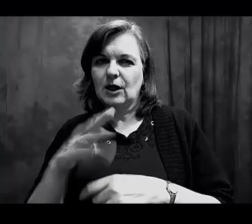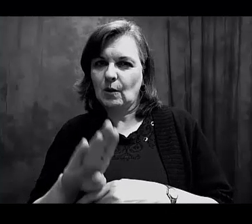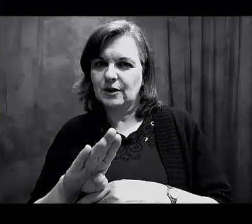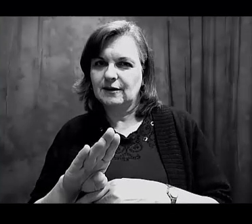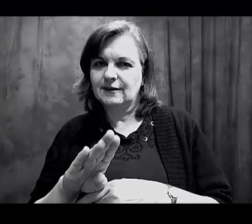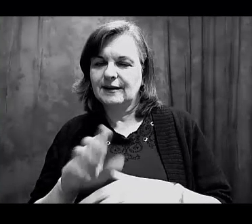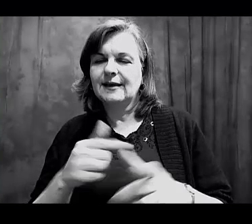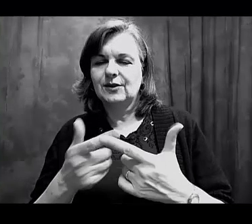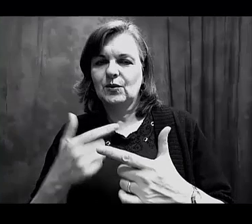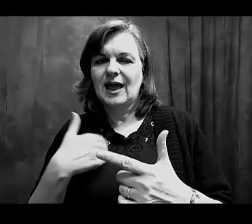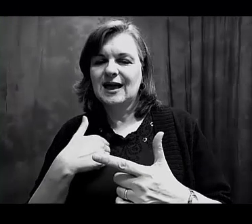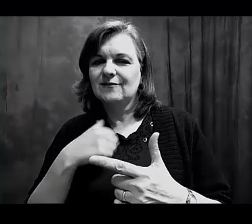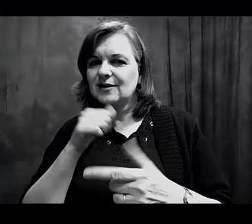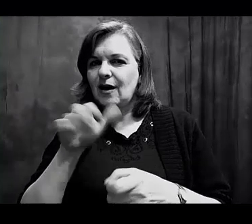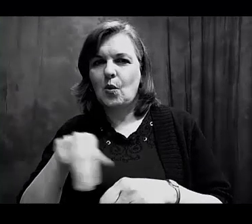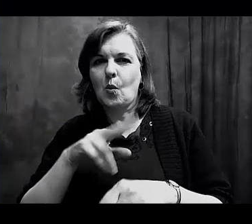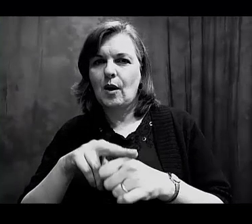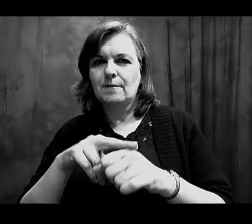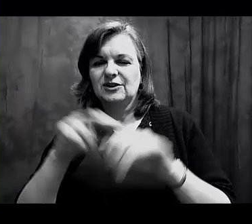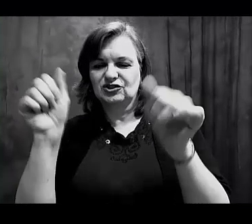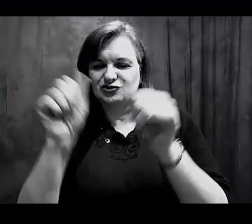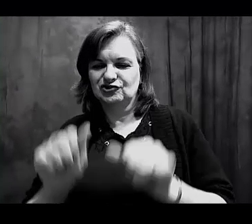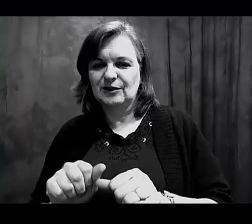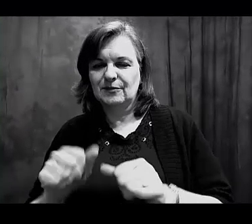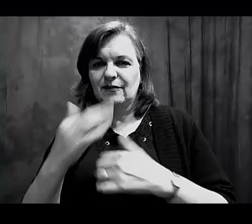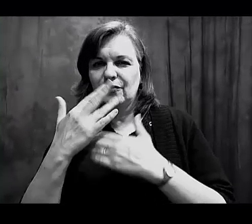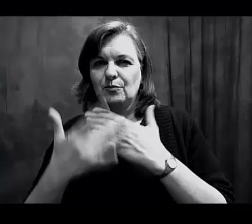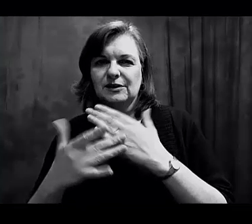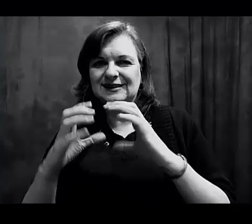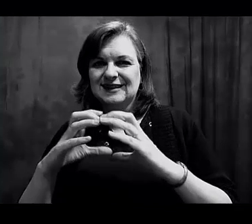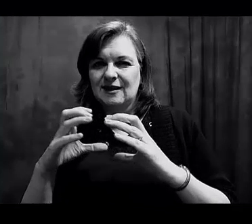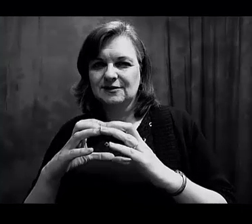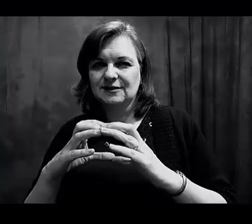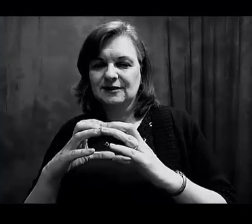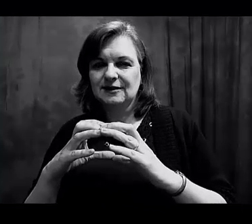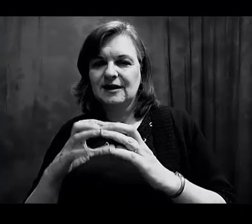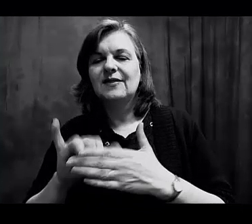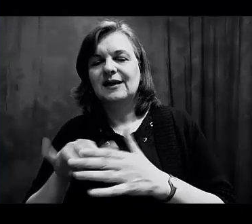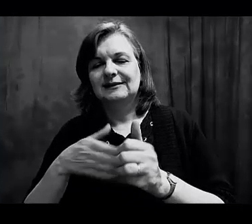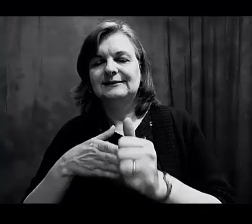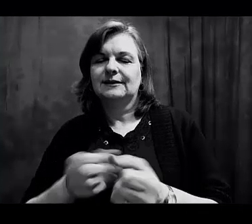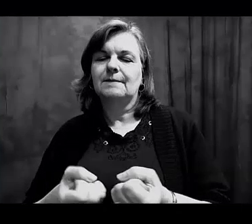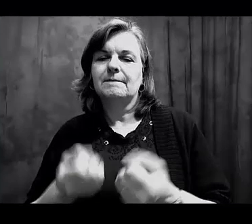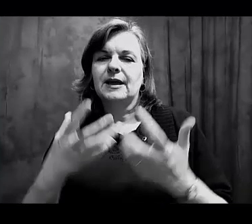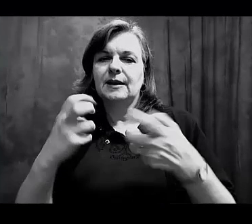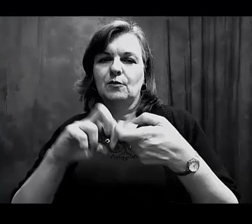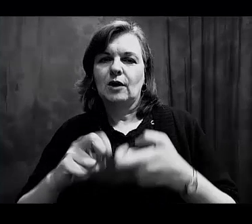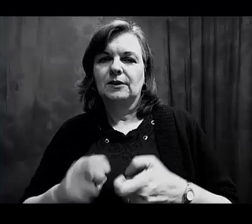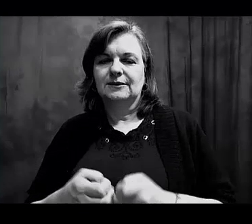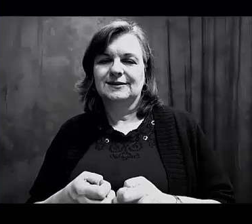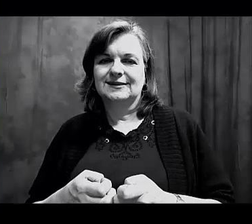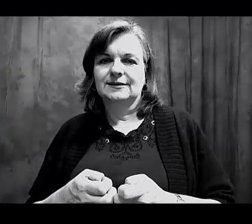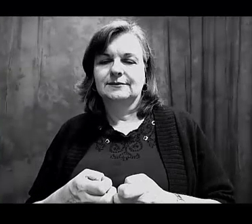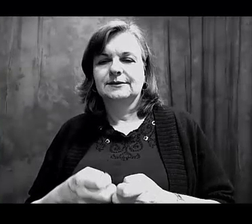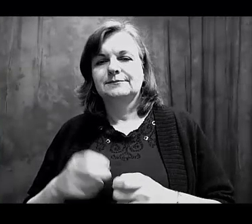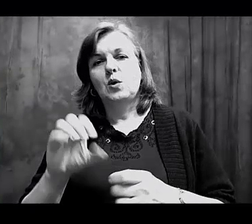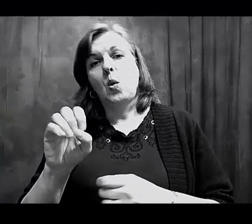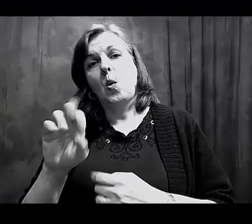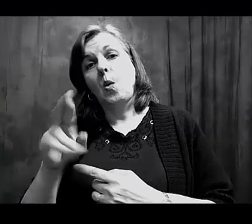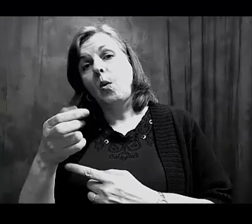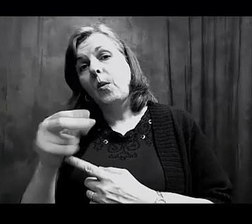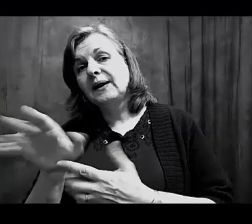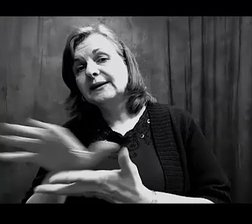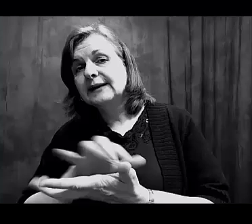we mentioned before, it can have all kinds of issues associated with organ damage. It can also lead to all sorts of other